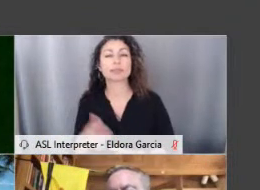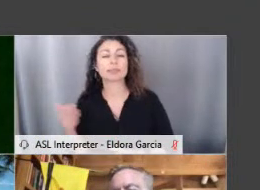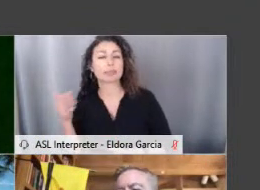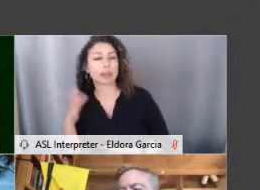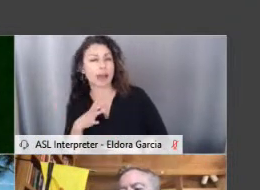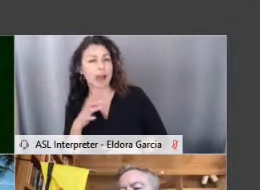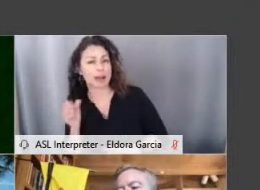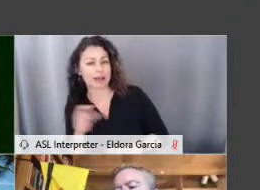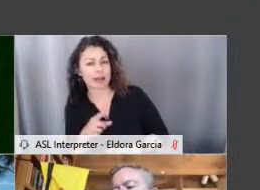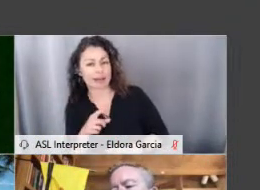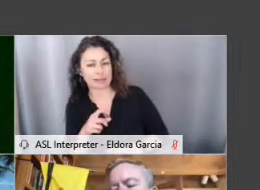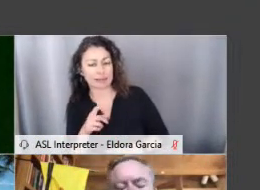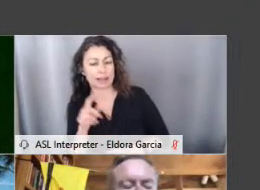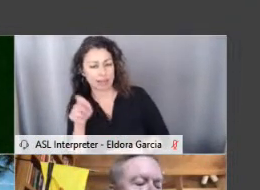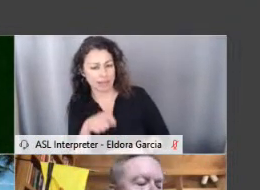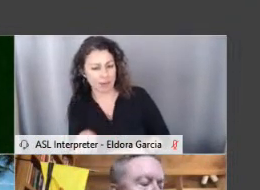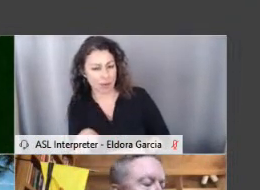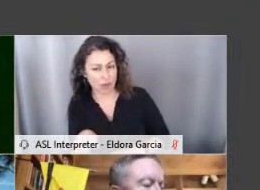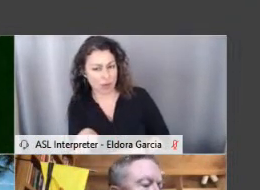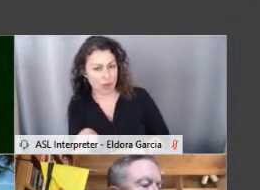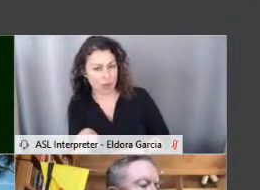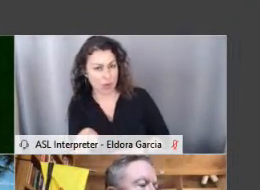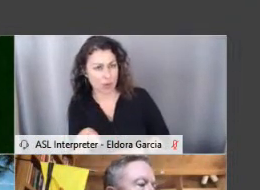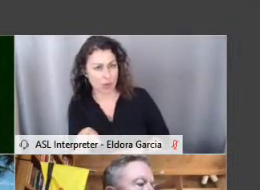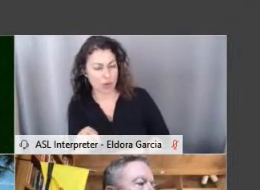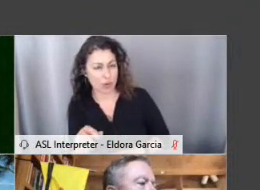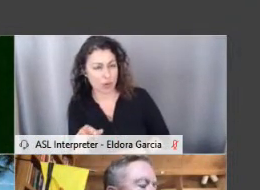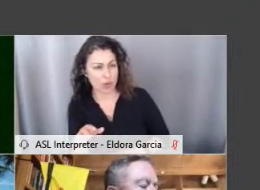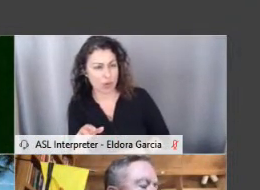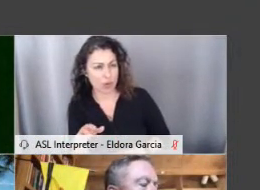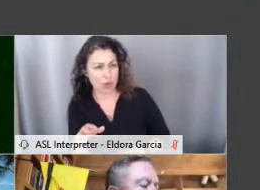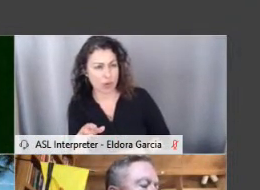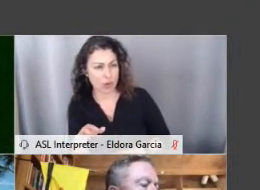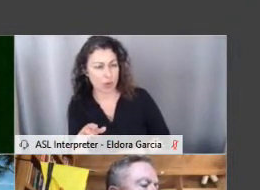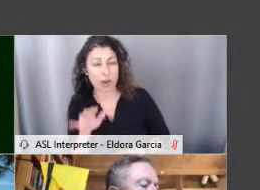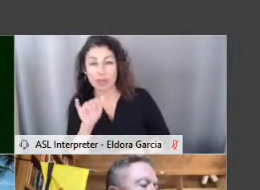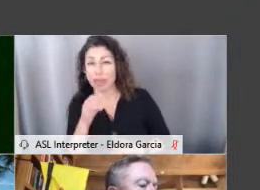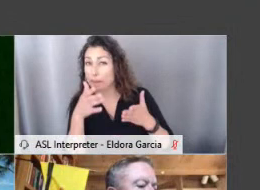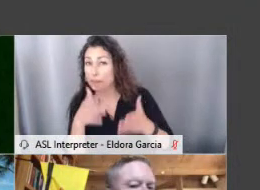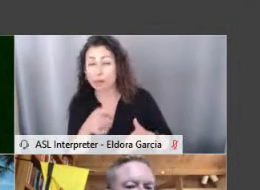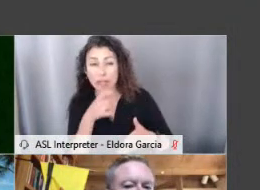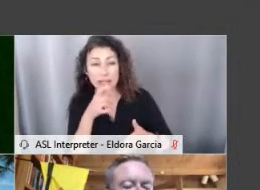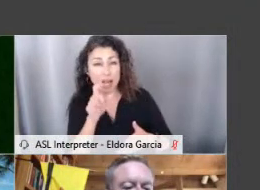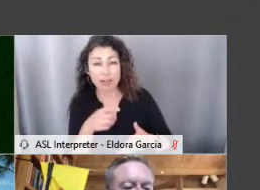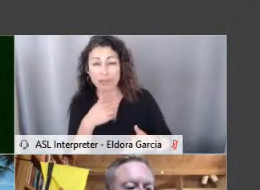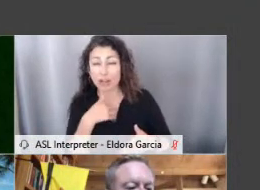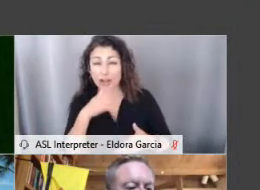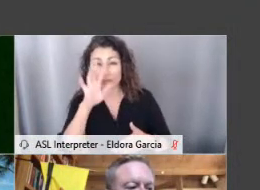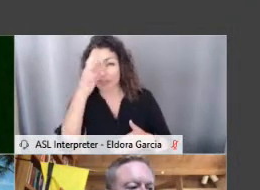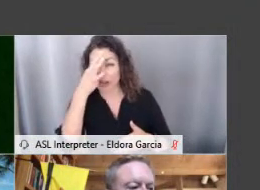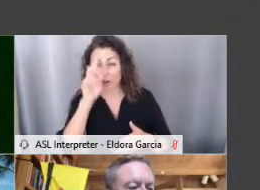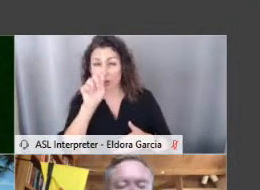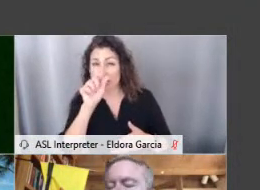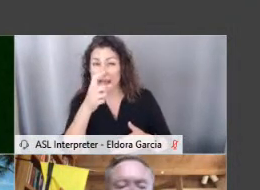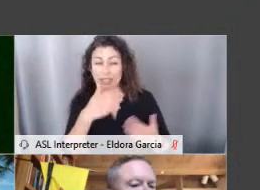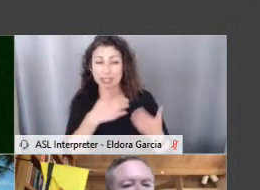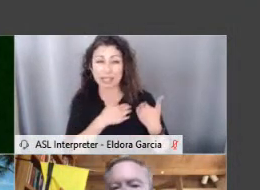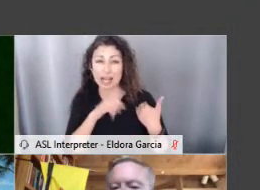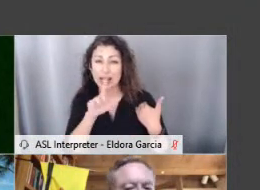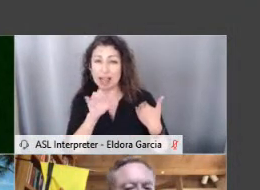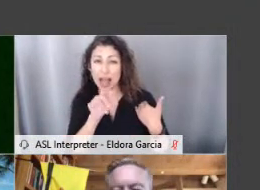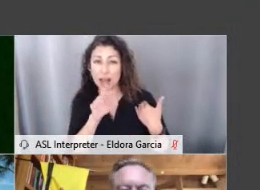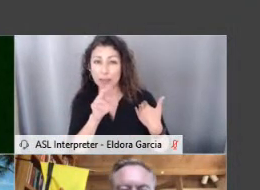Therefore, Mr. Chairman, the individual doesn't have to have federal tax